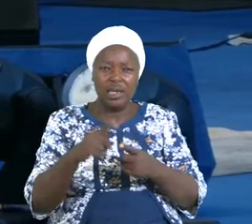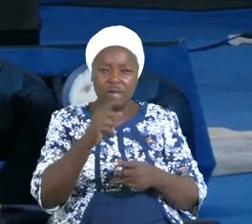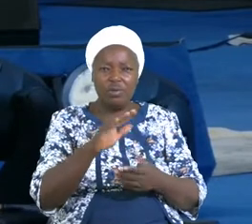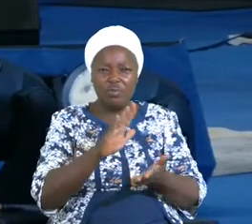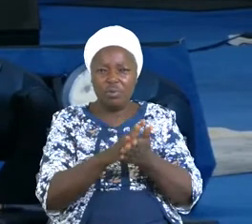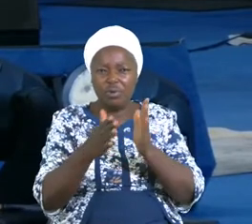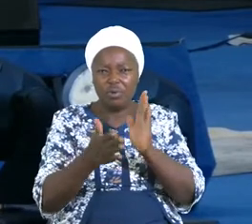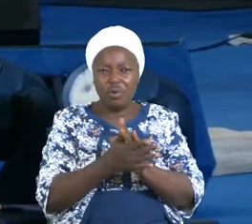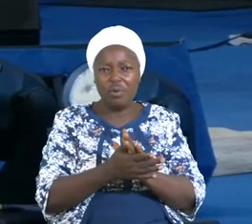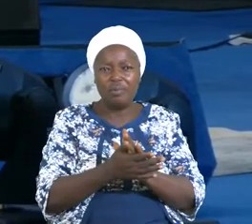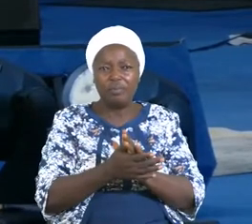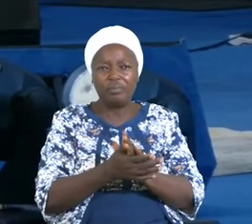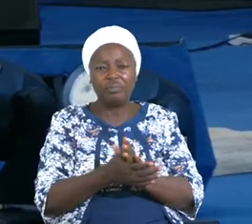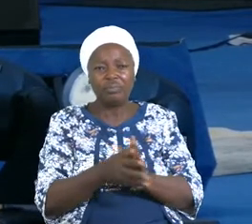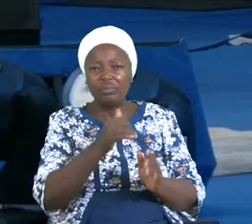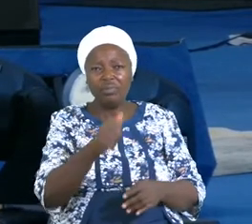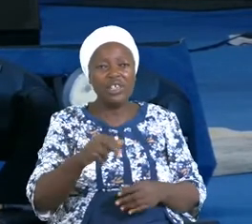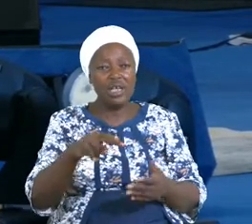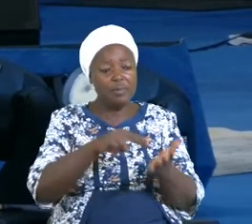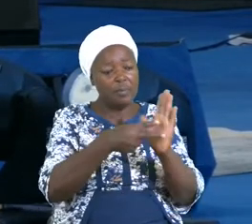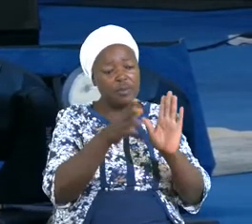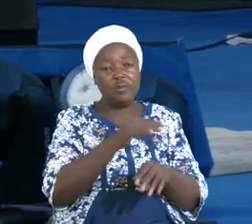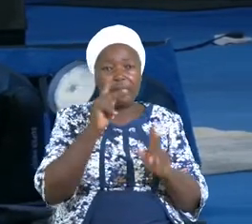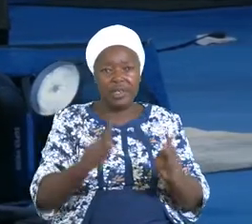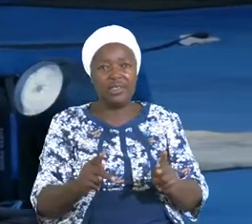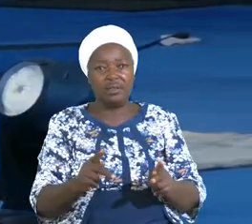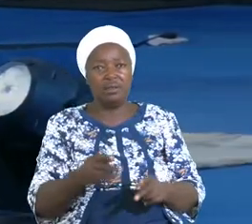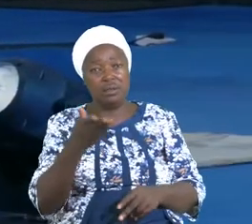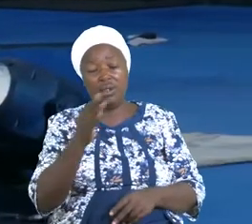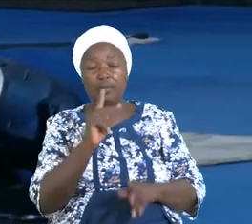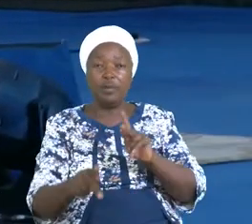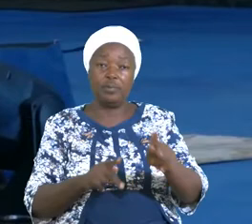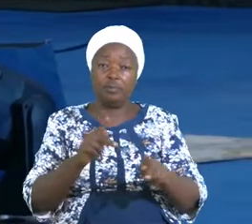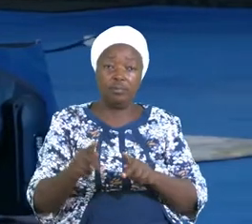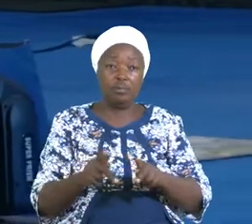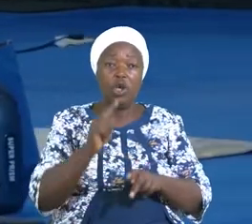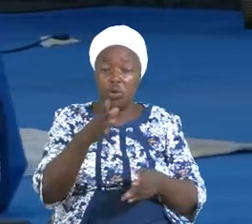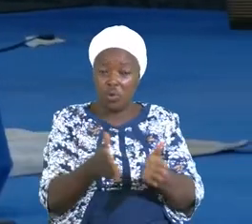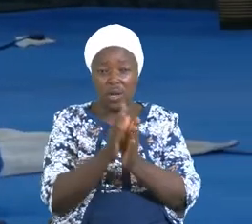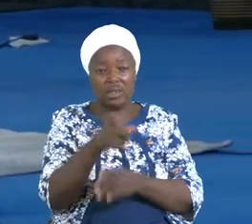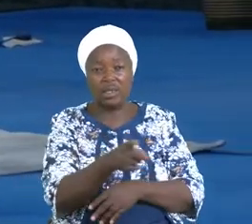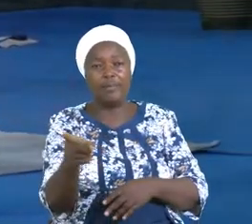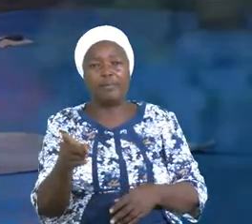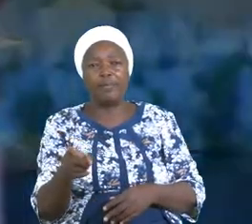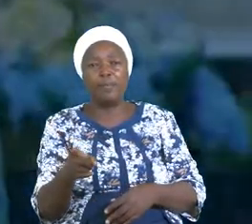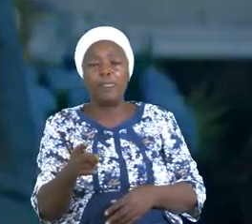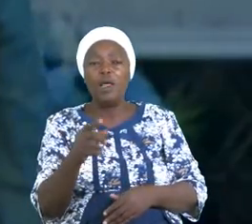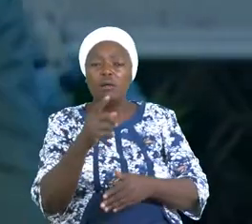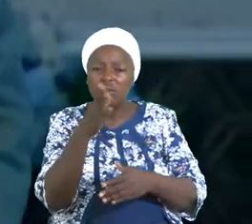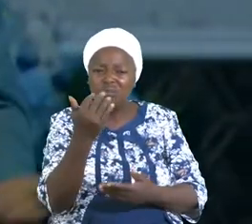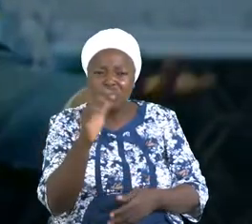purposeful person. There are people, you ask them, what do you want to do in